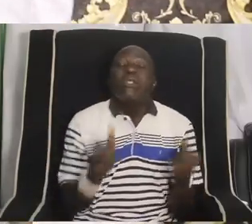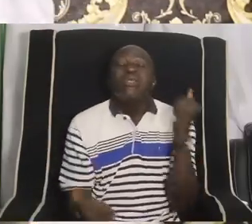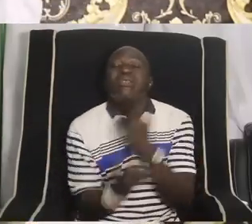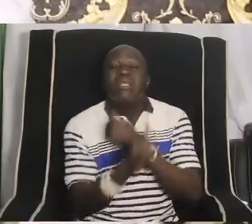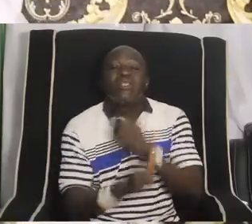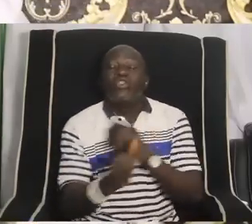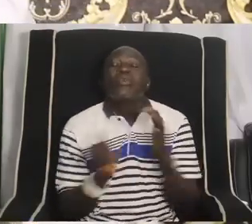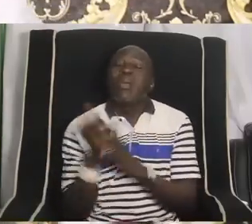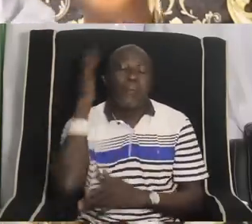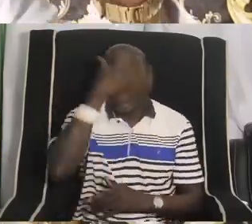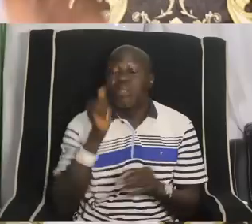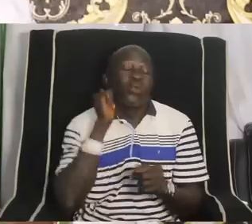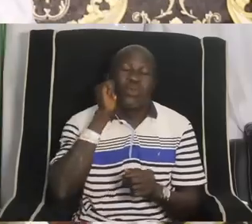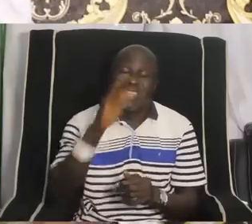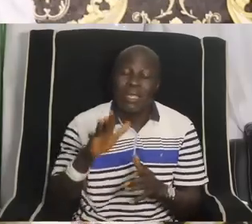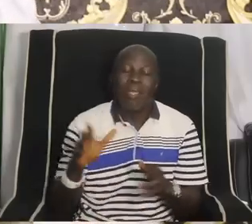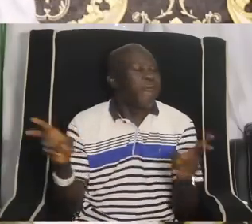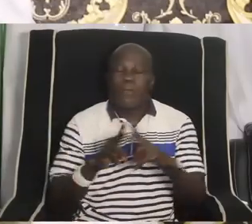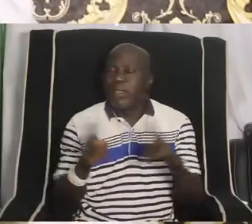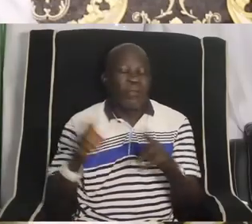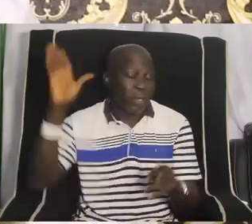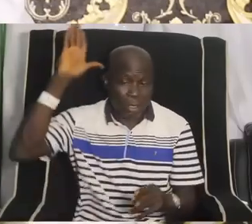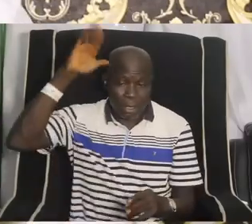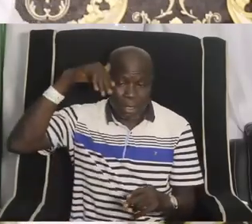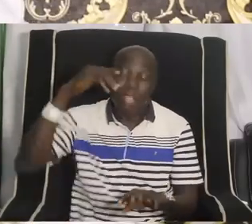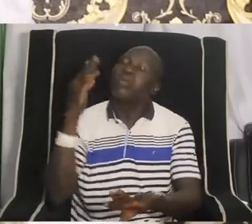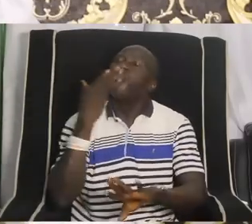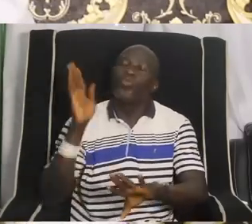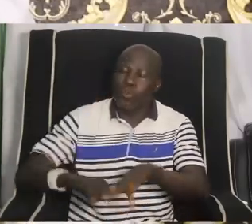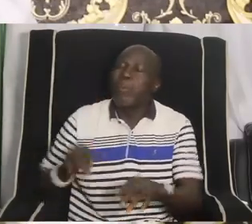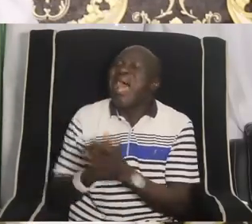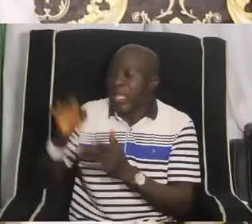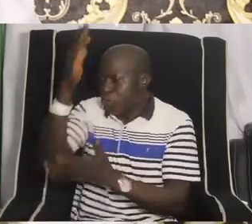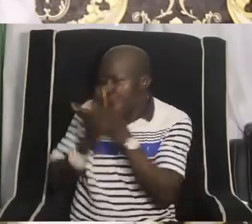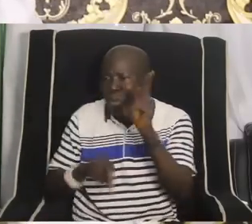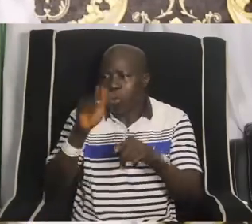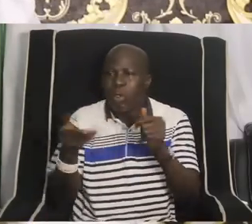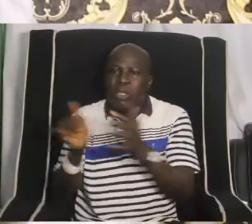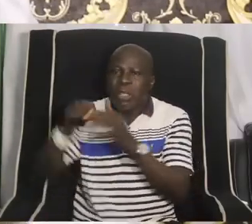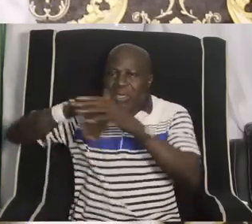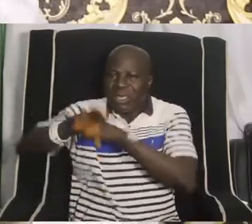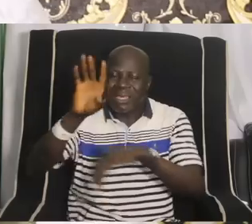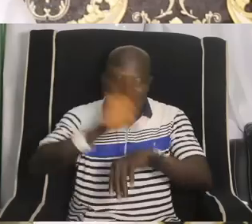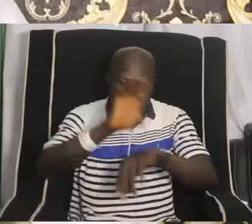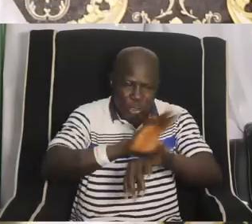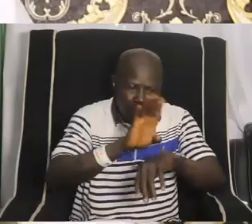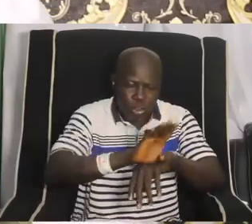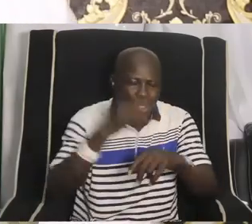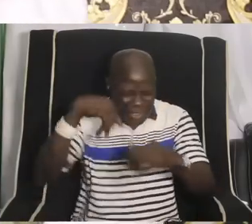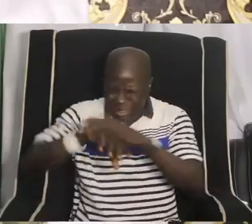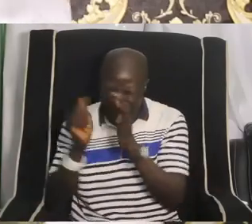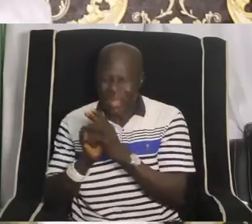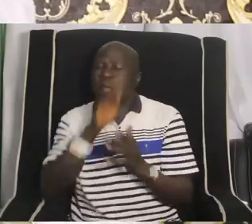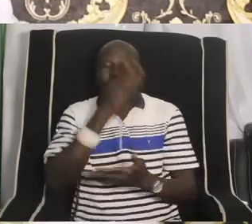are the most beautiful ladies. They are very dangerous. A lot of them are in the church and you see them as born again.